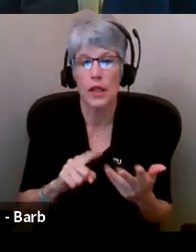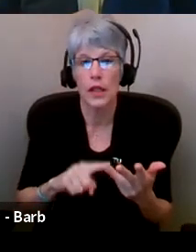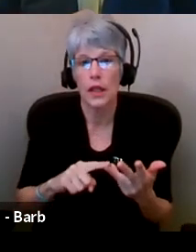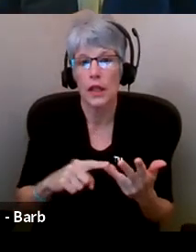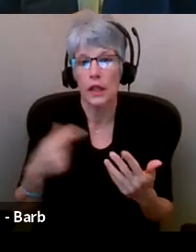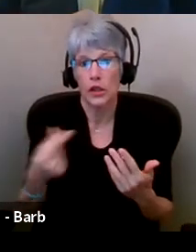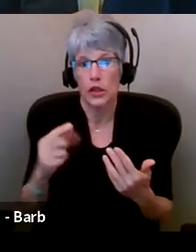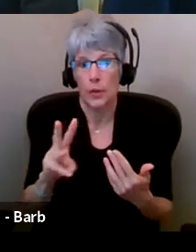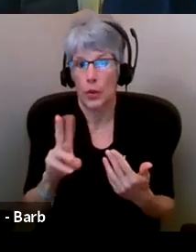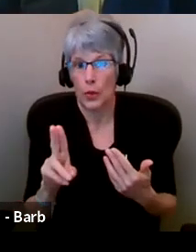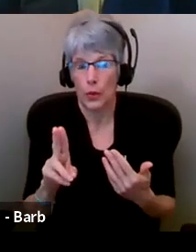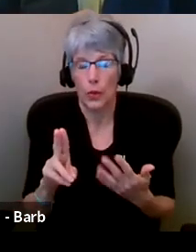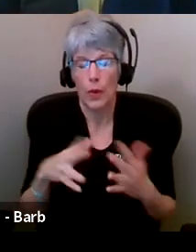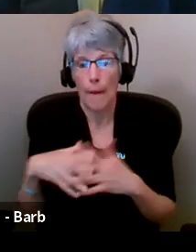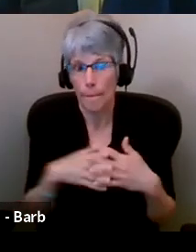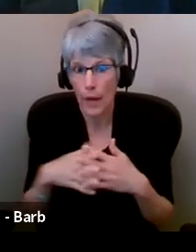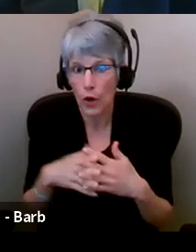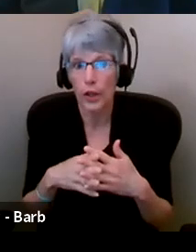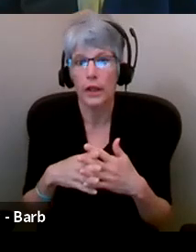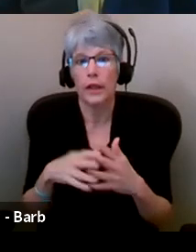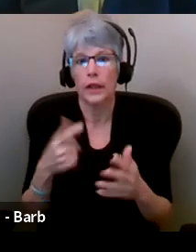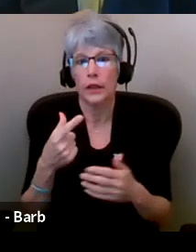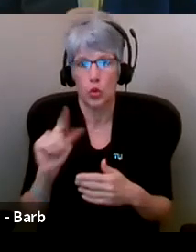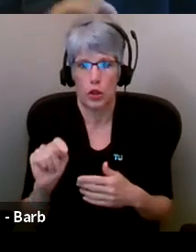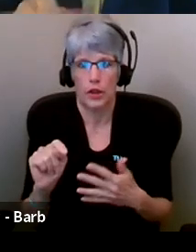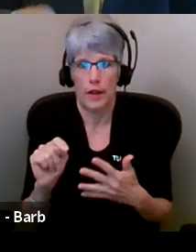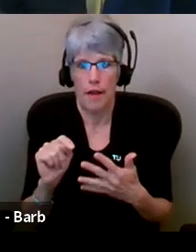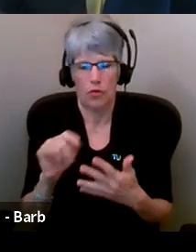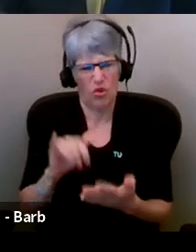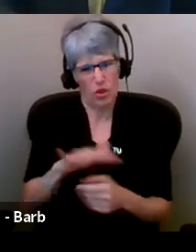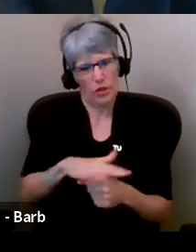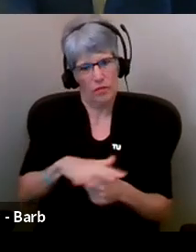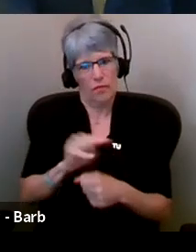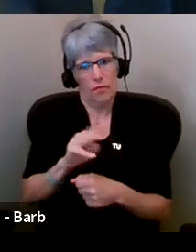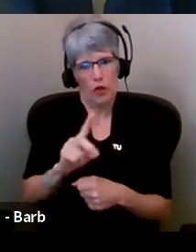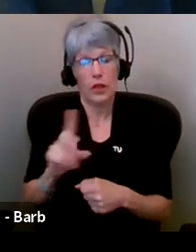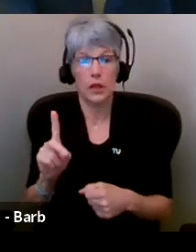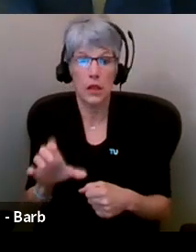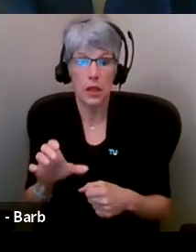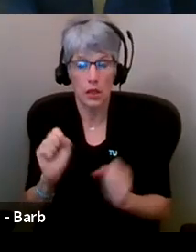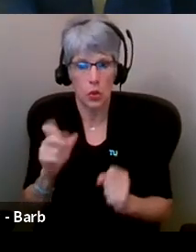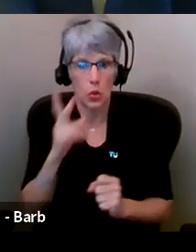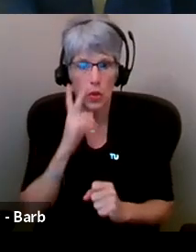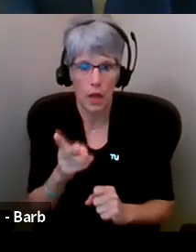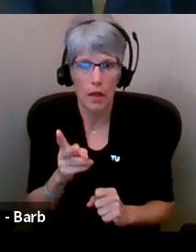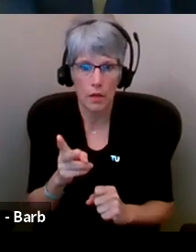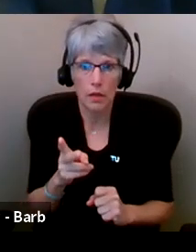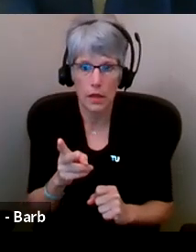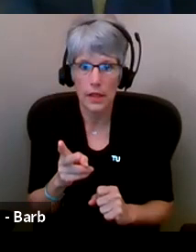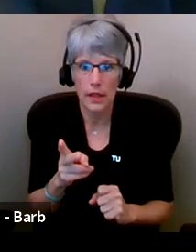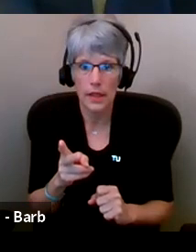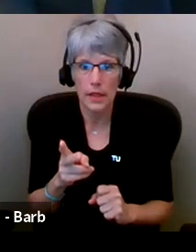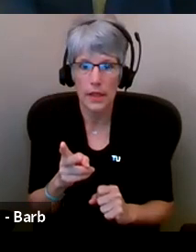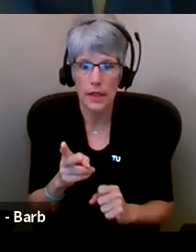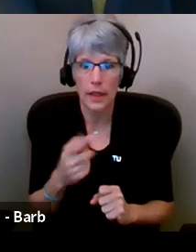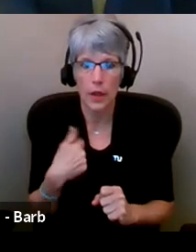Washington, American, and Georgetown. So if you just look at the Maryland location and DC location, you can see the fact that we're not leading